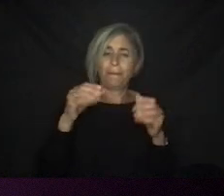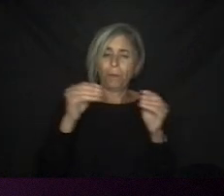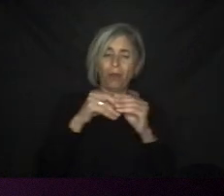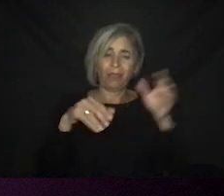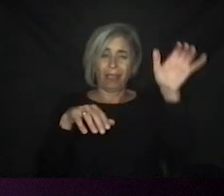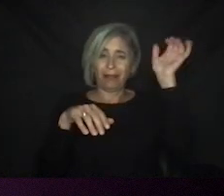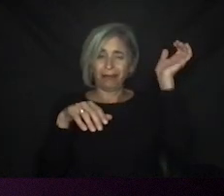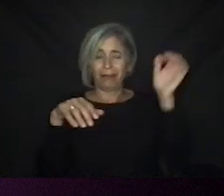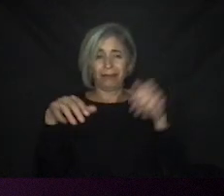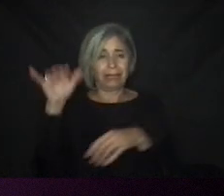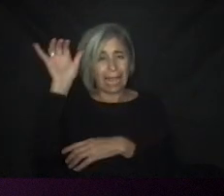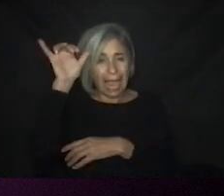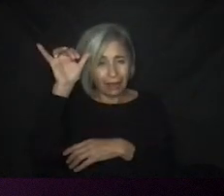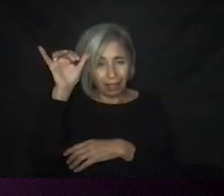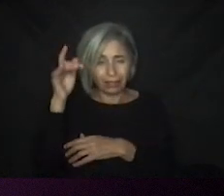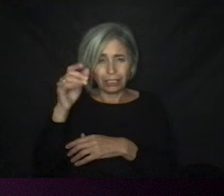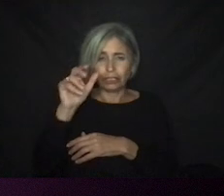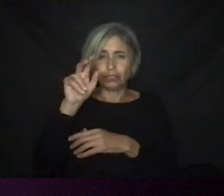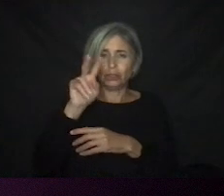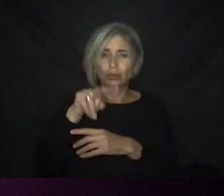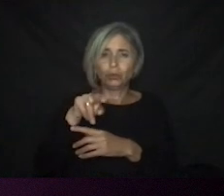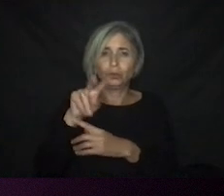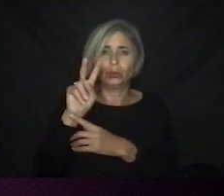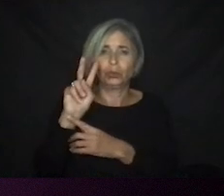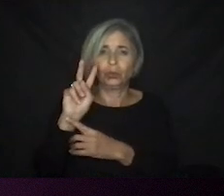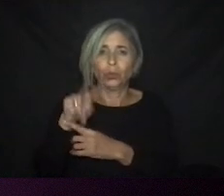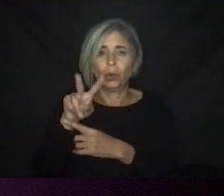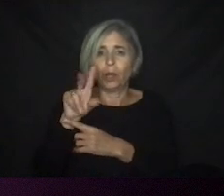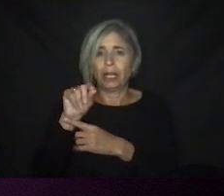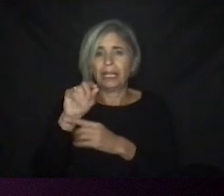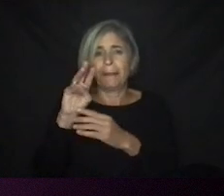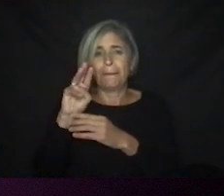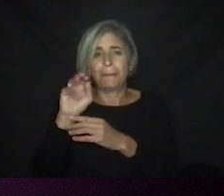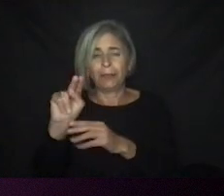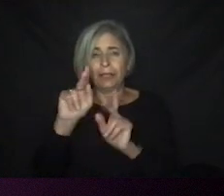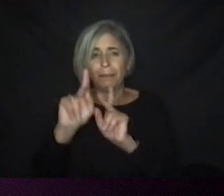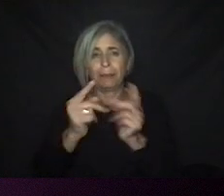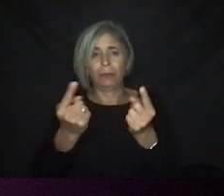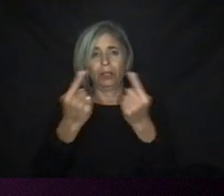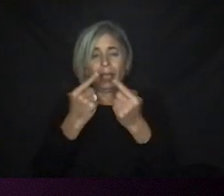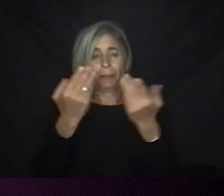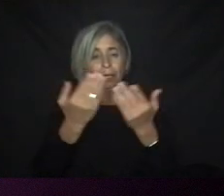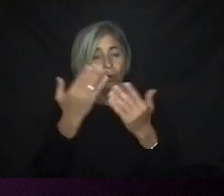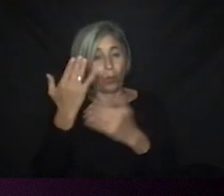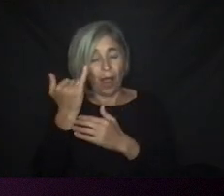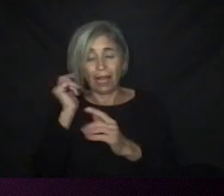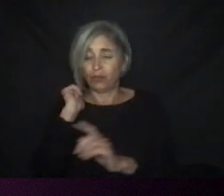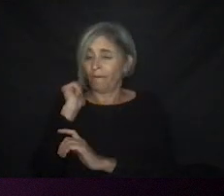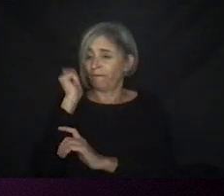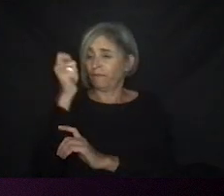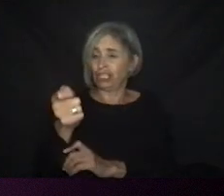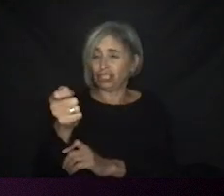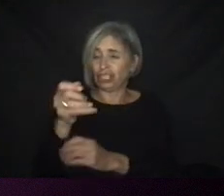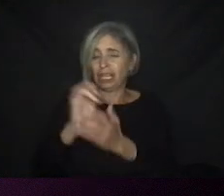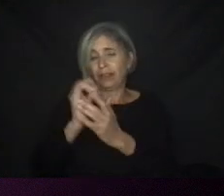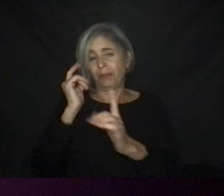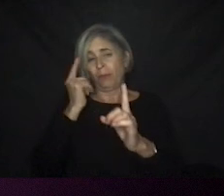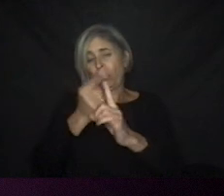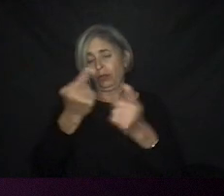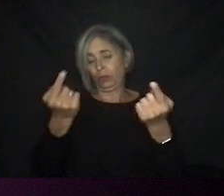here. 20 million people come to Florida every year just to fish. It's the fishing destination in the